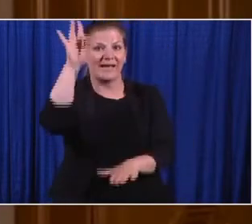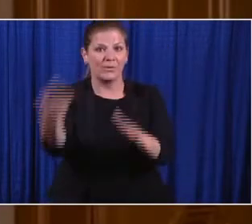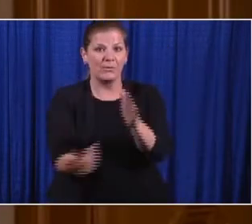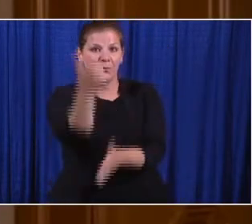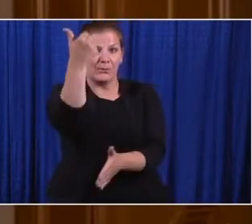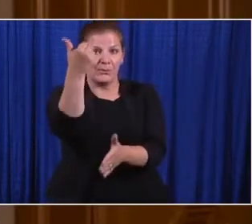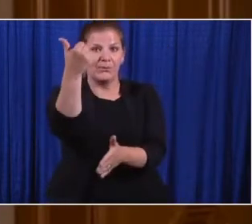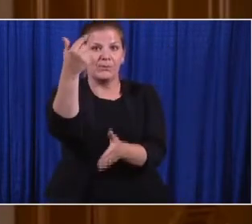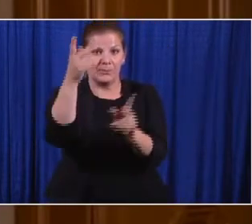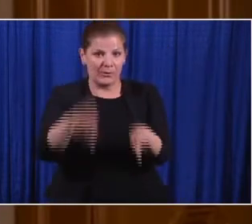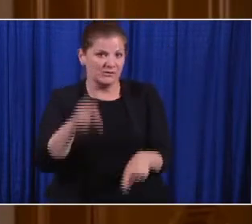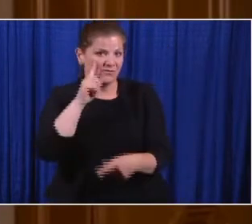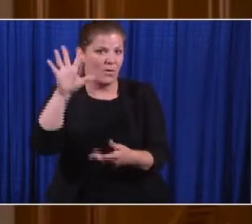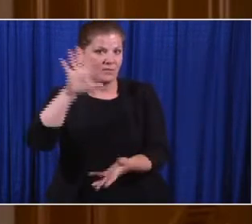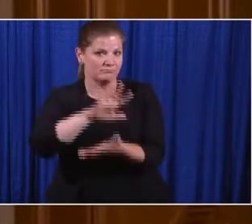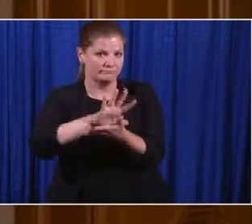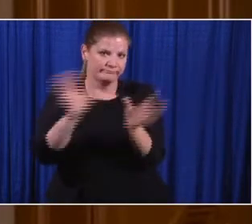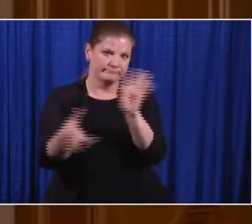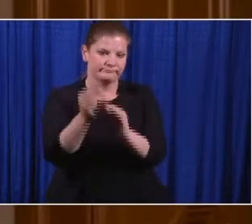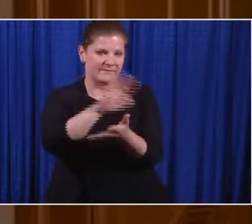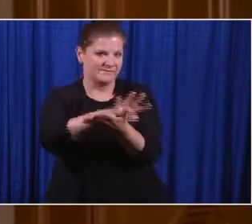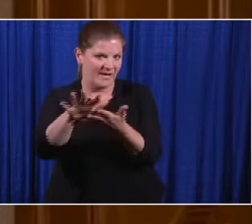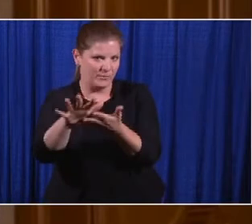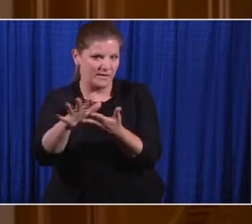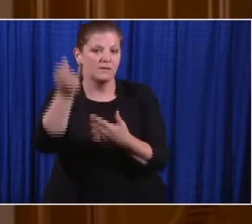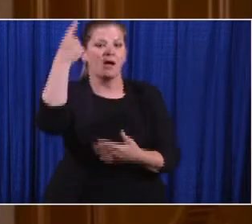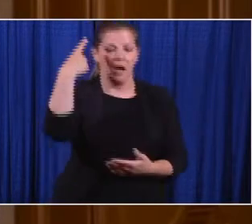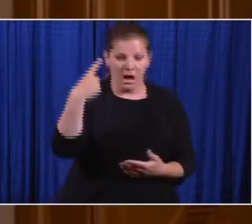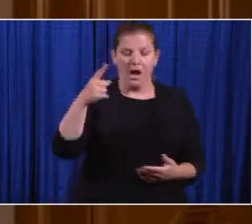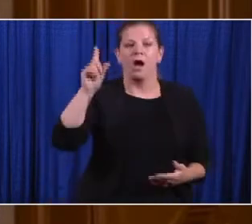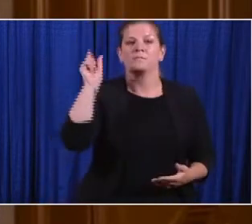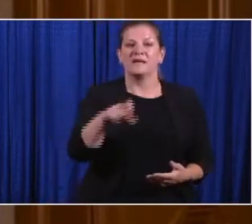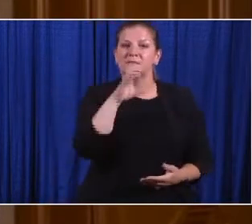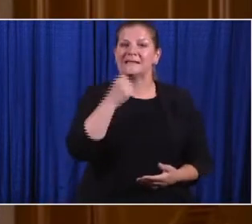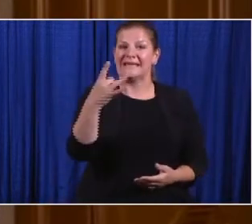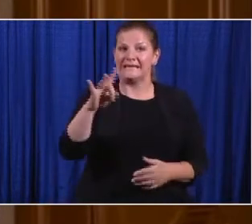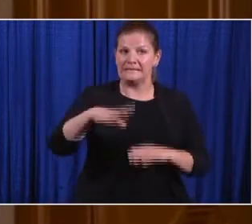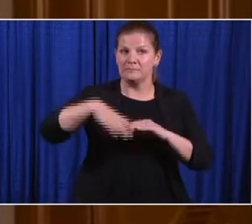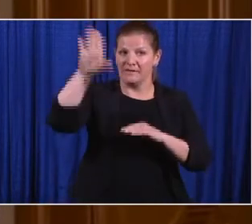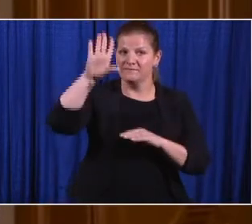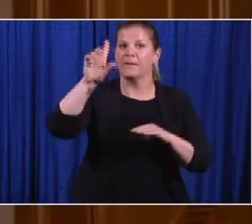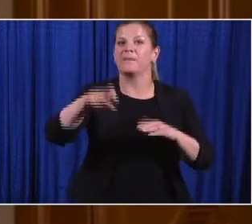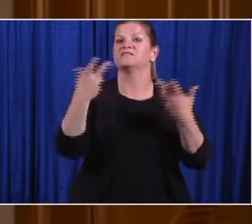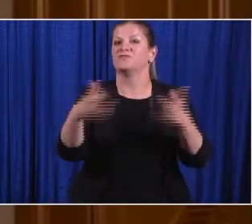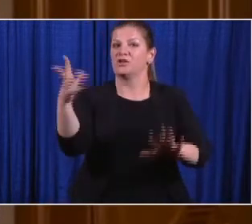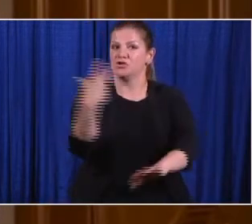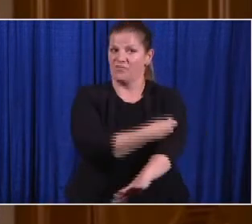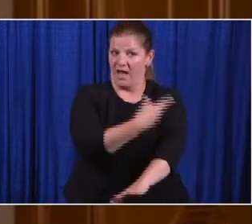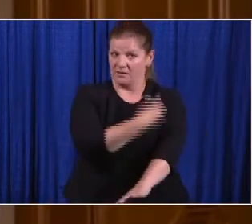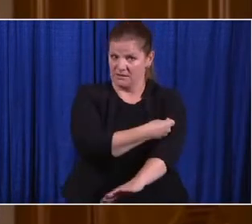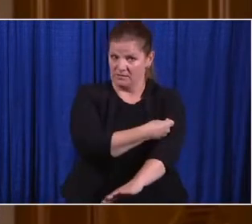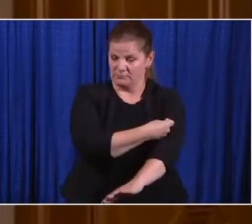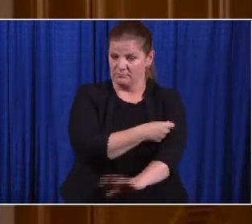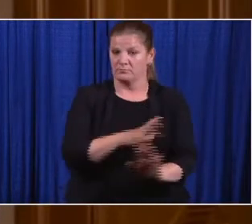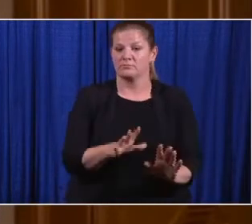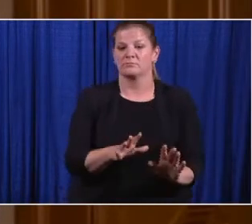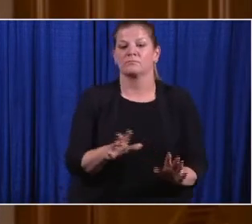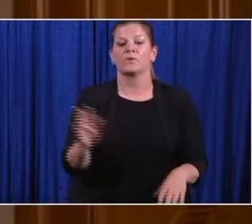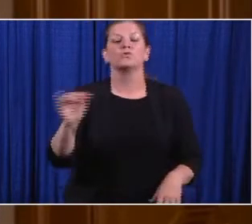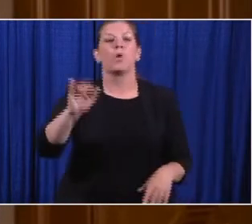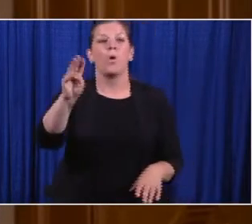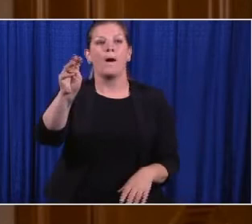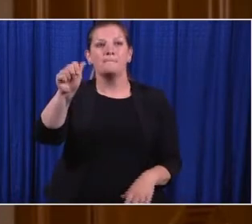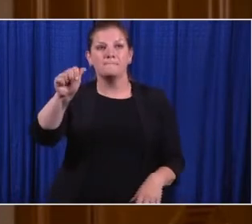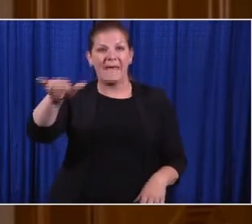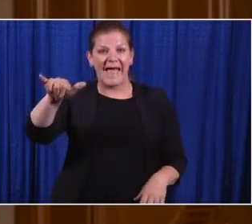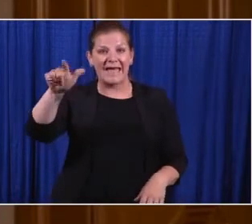to have been vaccinated. Those who have been vaccinated are eligible. Also beginning May 26th, we'll announce 5 weekly winners